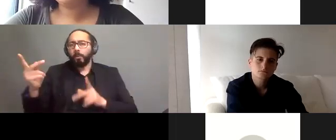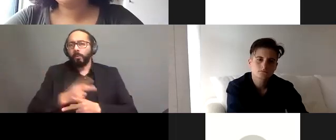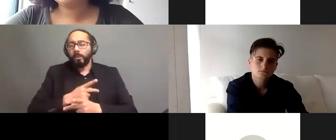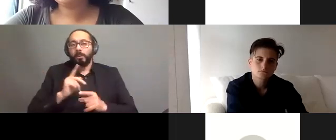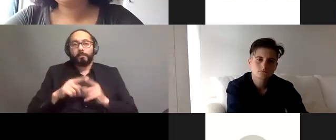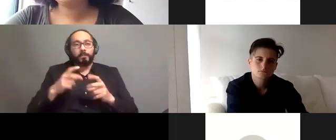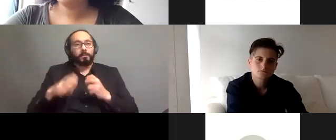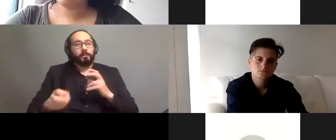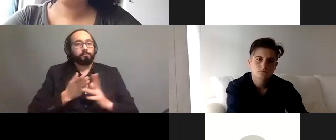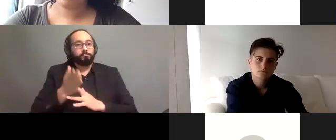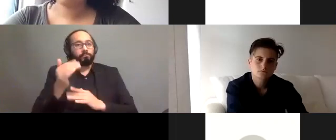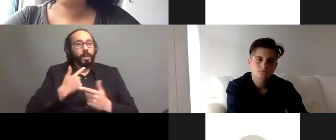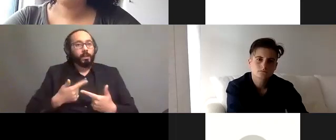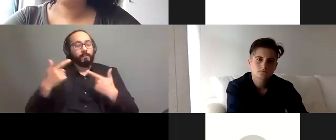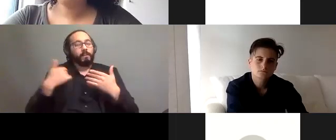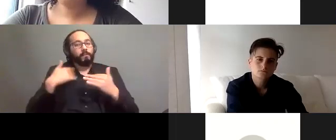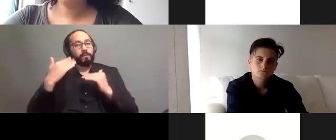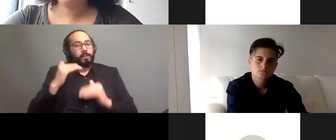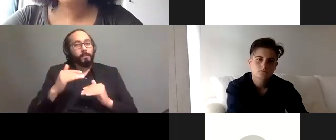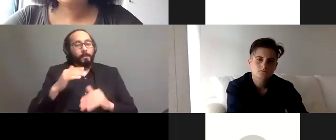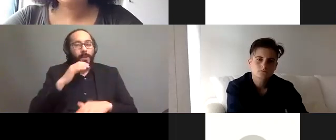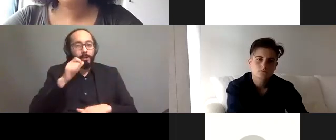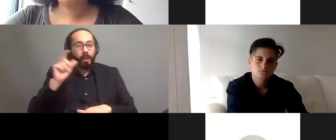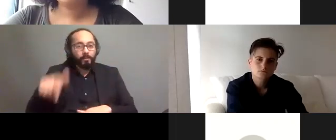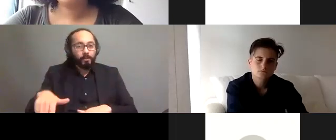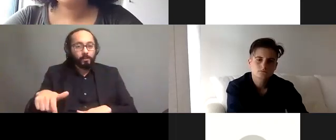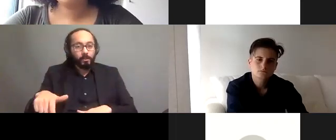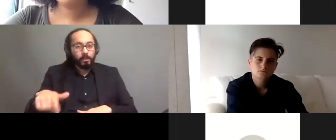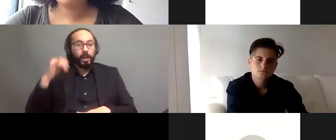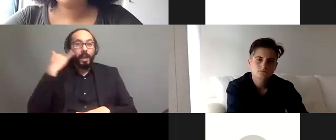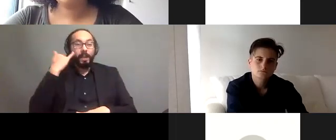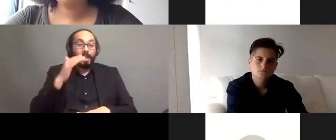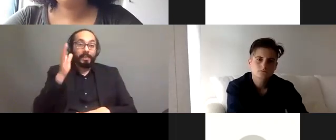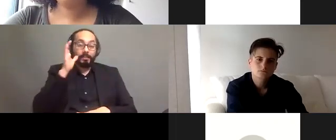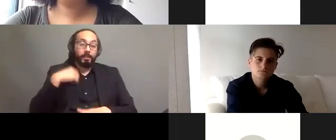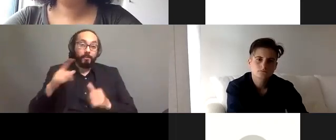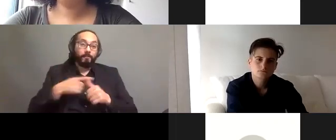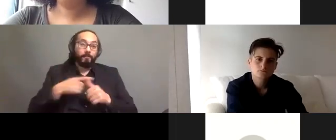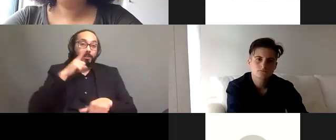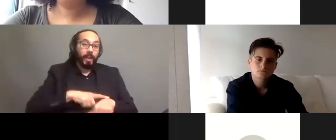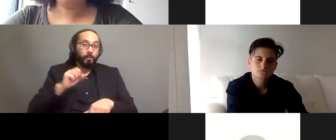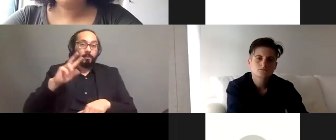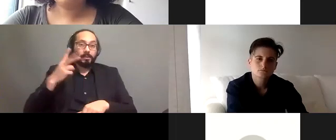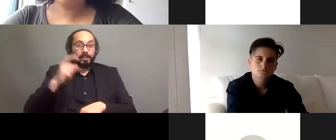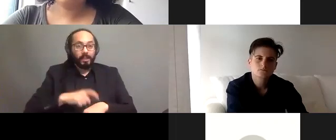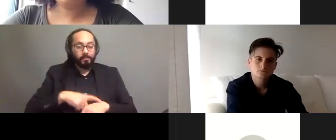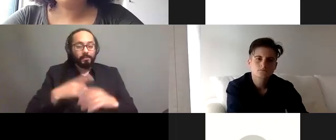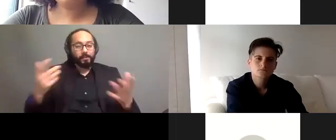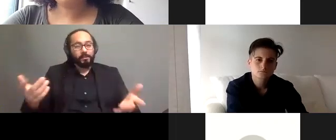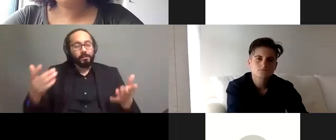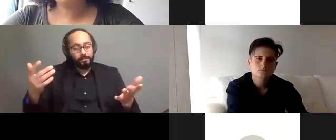limitations, knowing that they didn't have to happen if I was listened to the first time or the second time. Yeah.